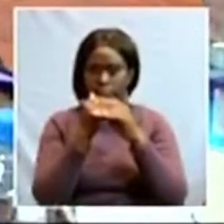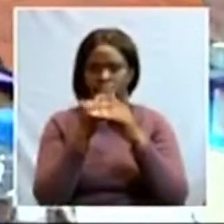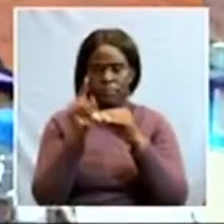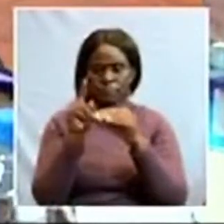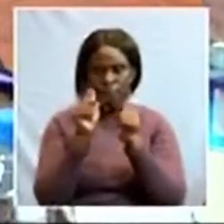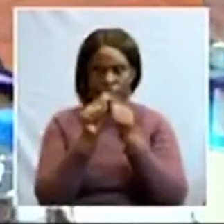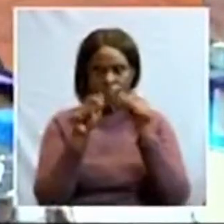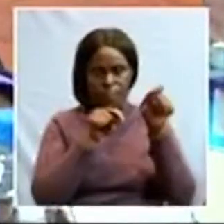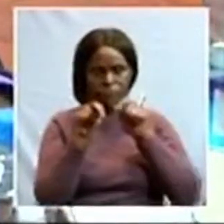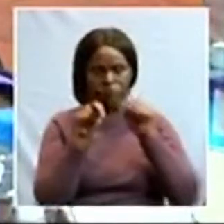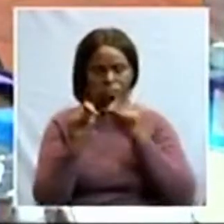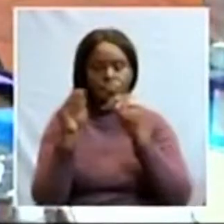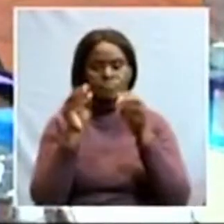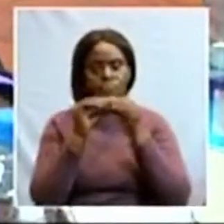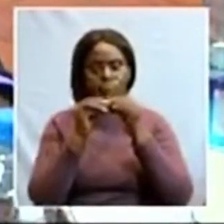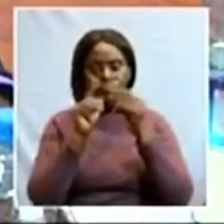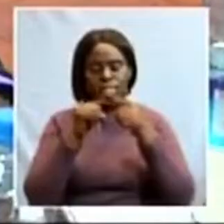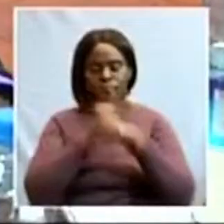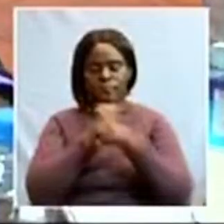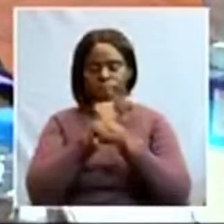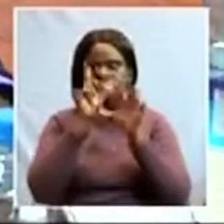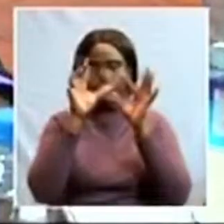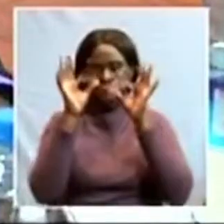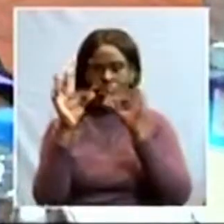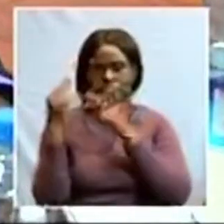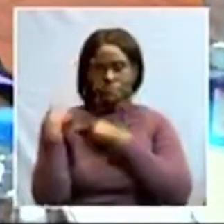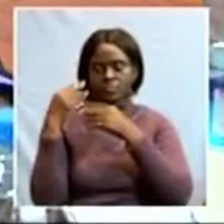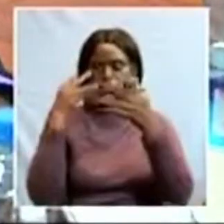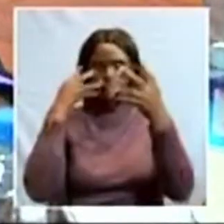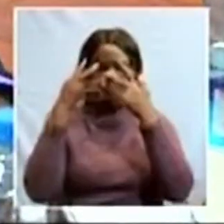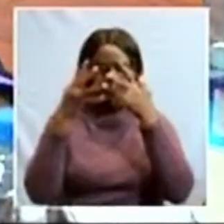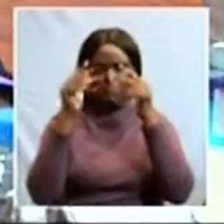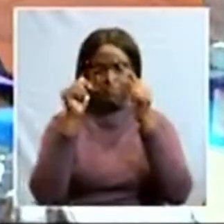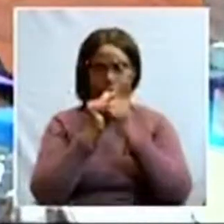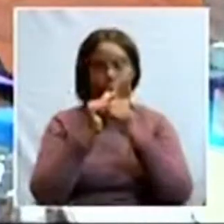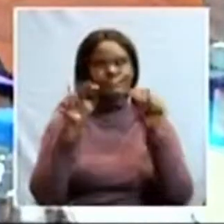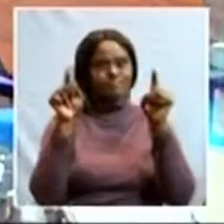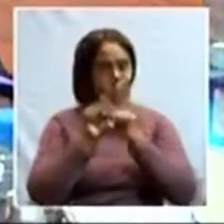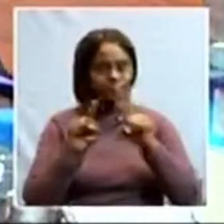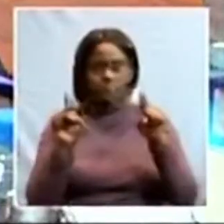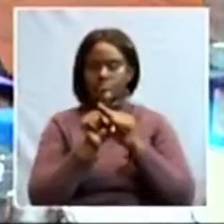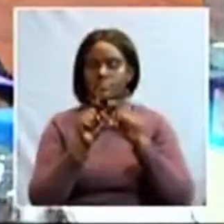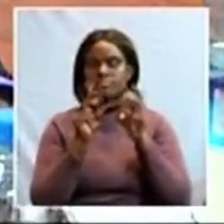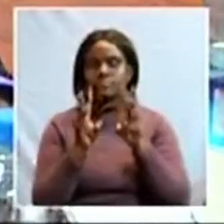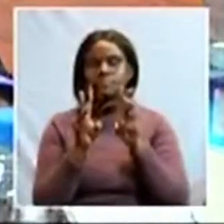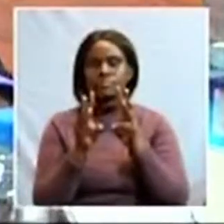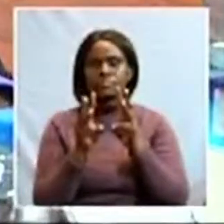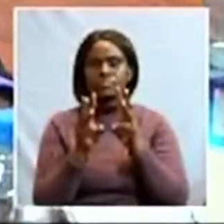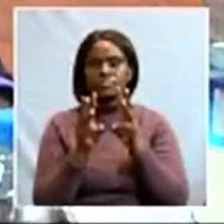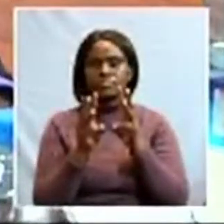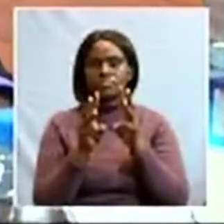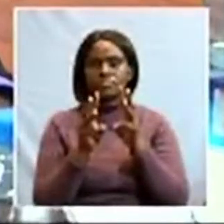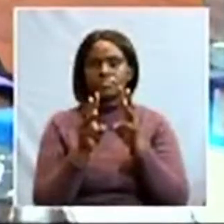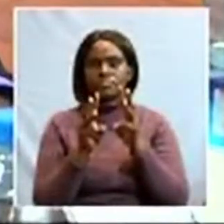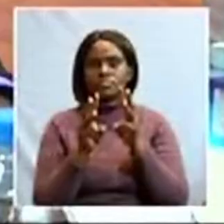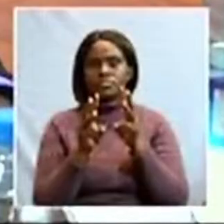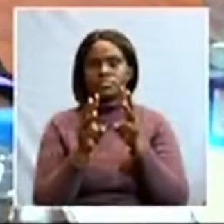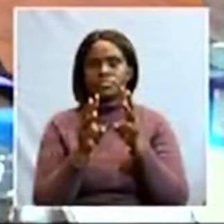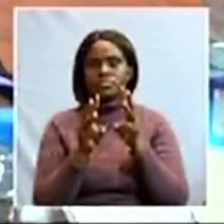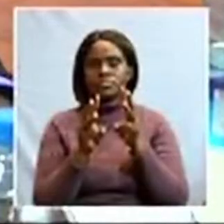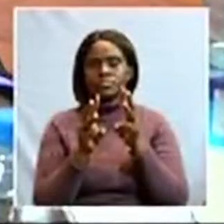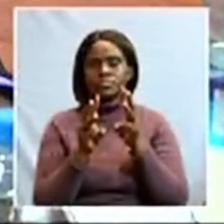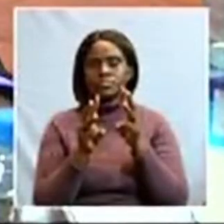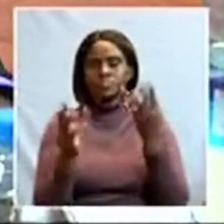and regulations to ensure accountability, transparency, and consistency. Move on to number